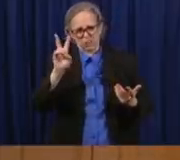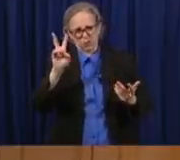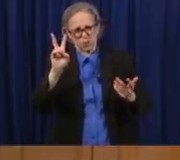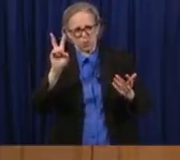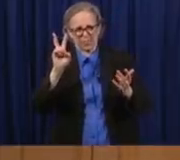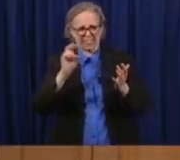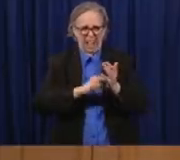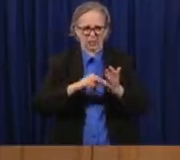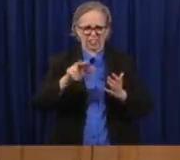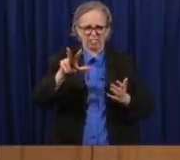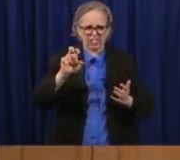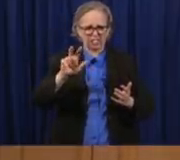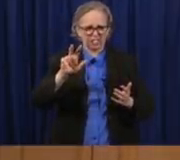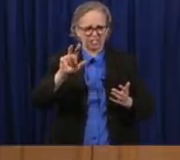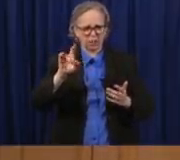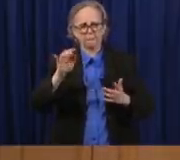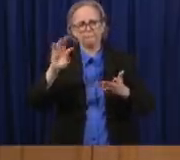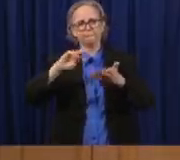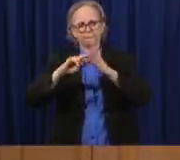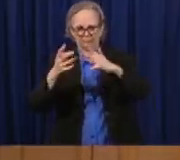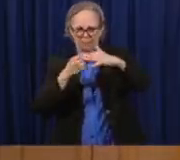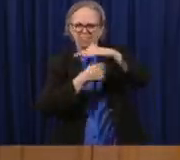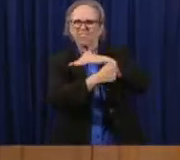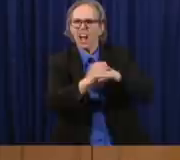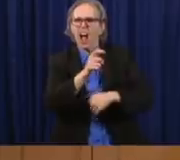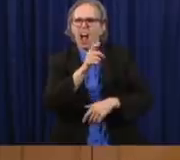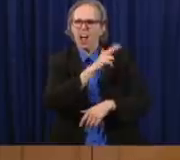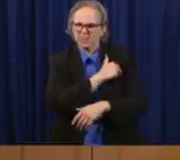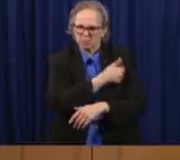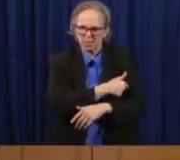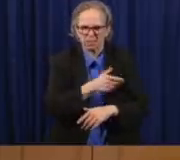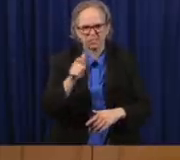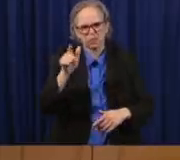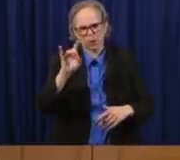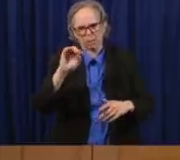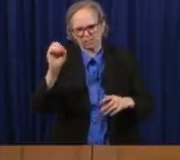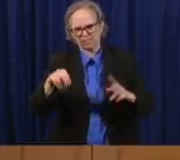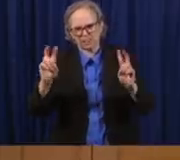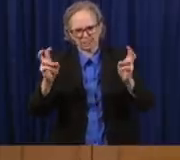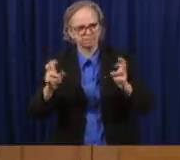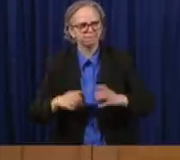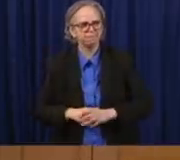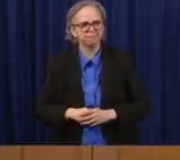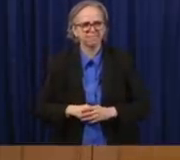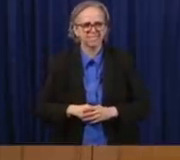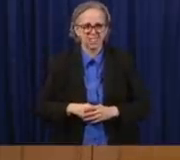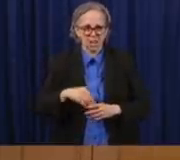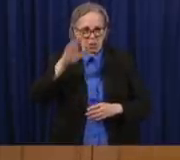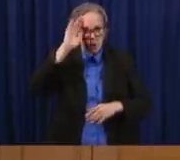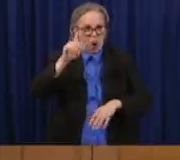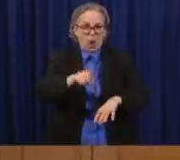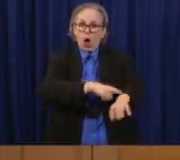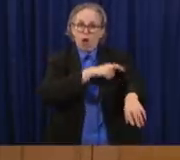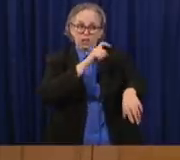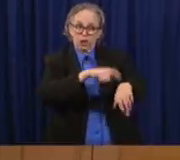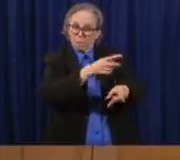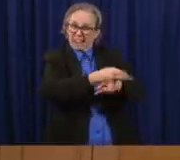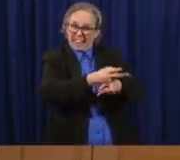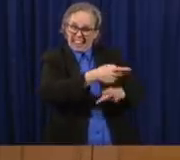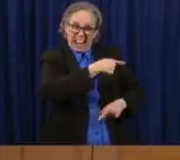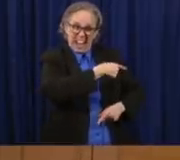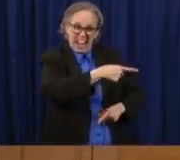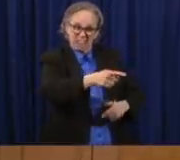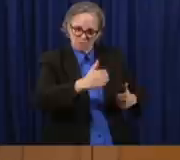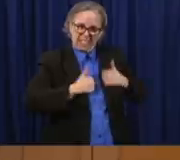2,331 hospitalizations. We also know that long-term care residents have